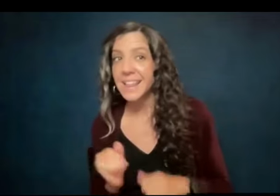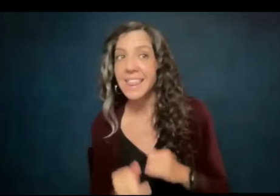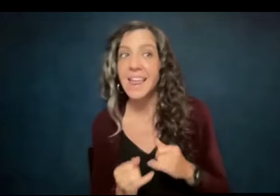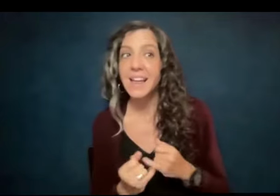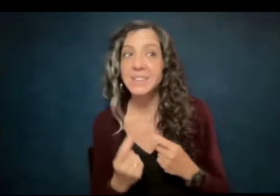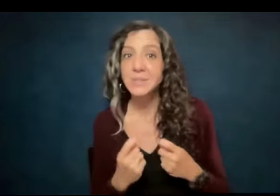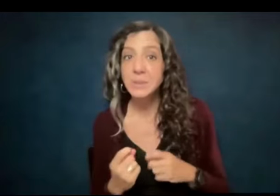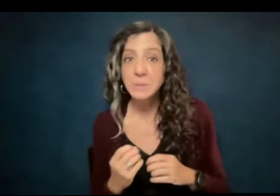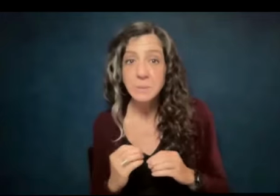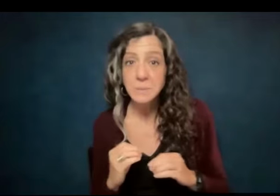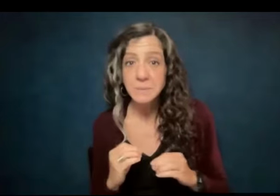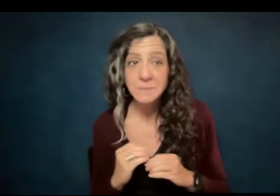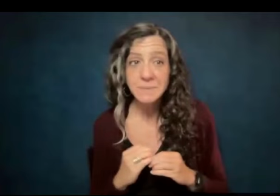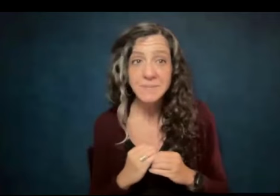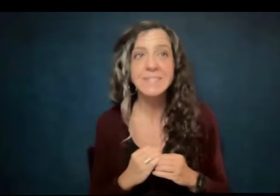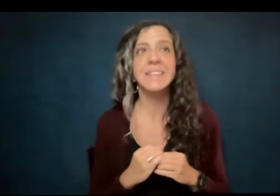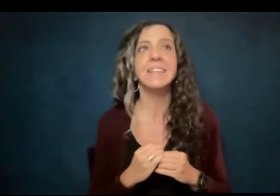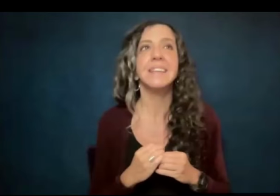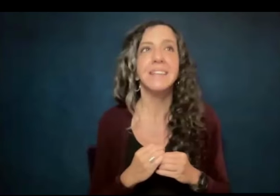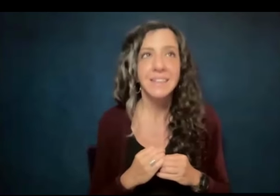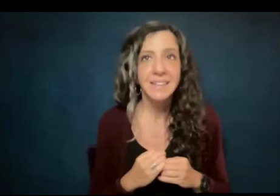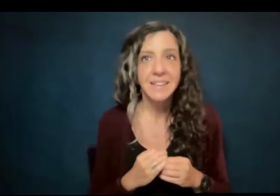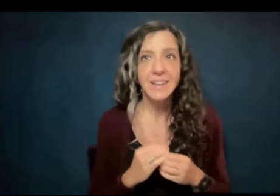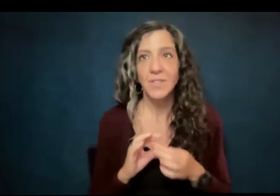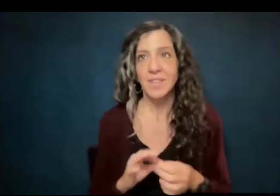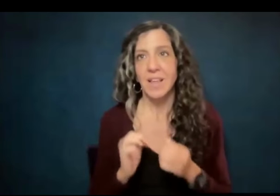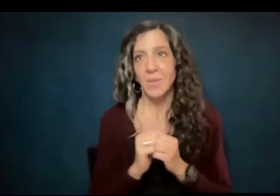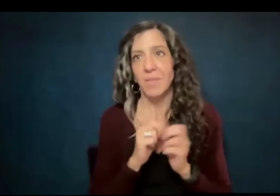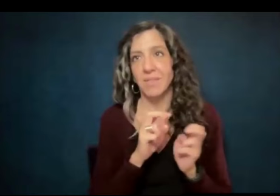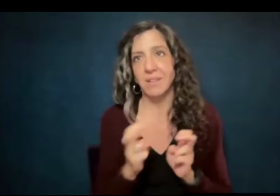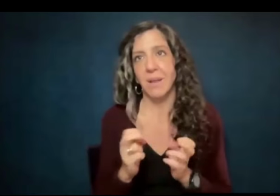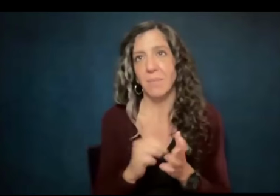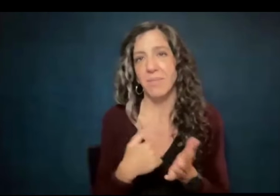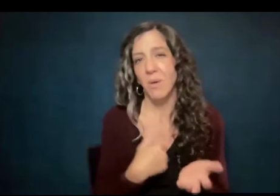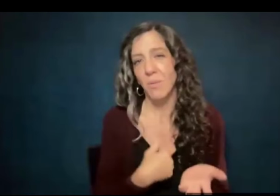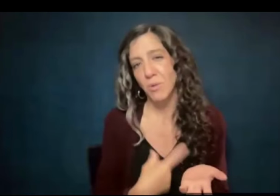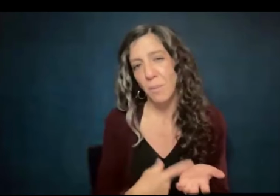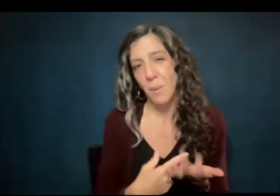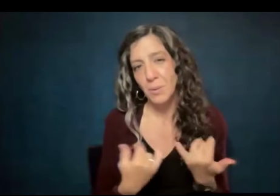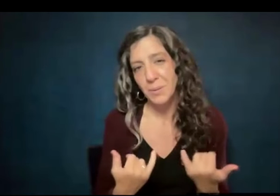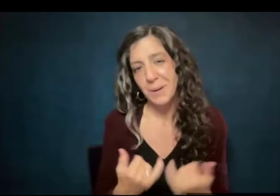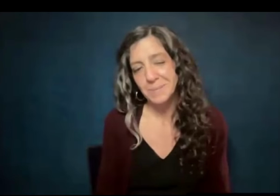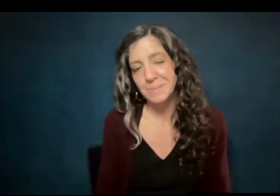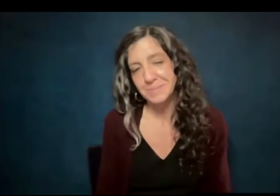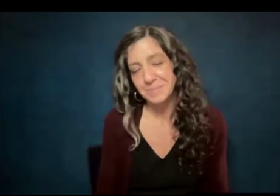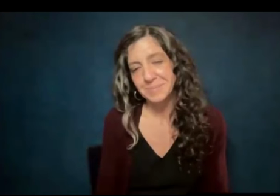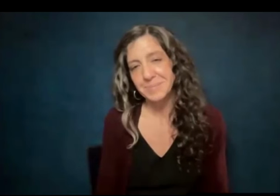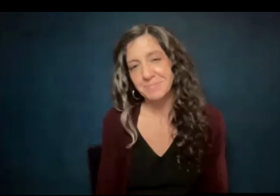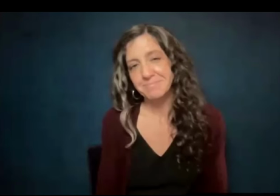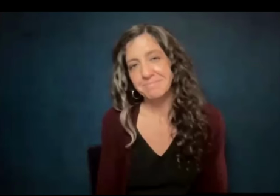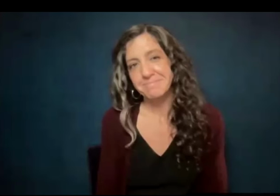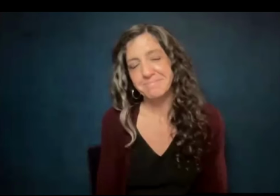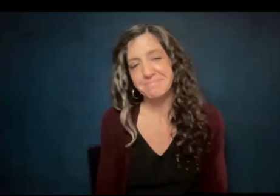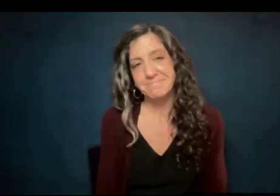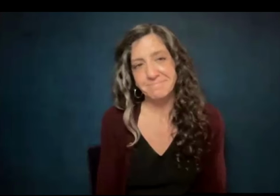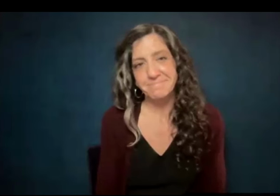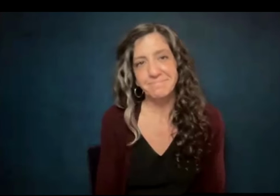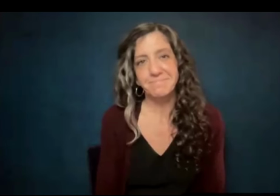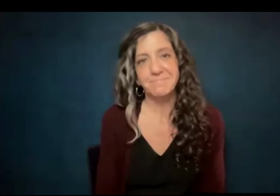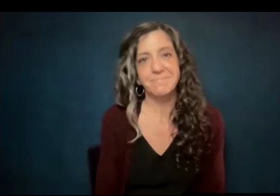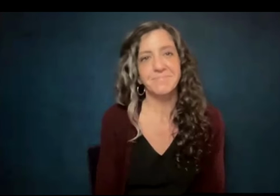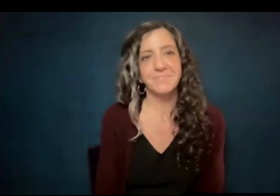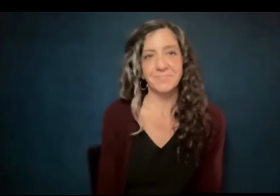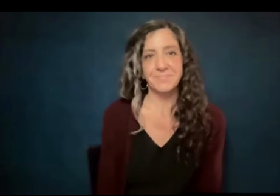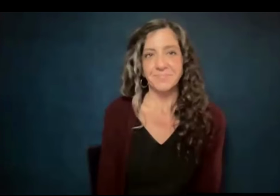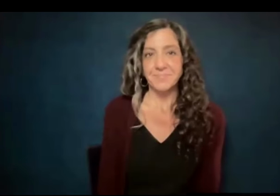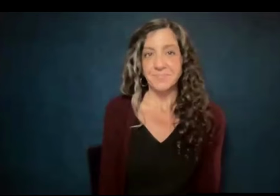other questions that you've asked related to the topics that we've covered today. So the first thing I really want to